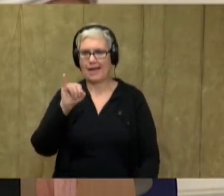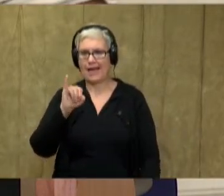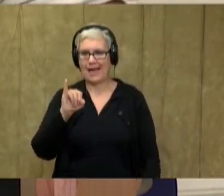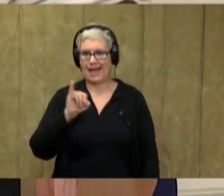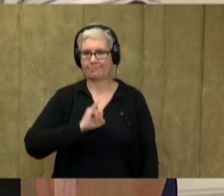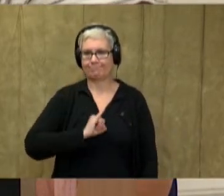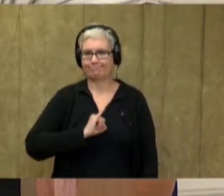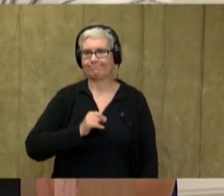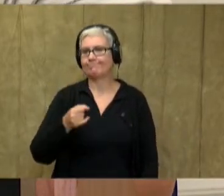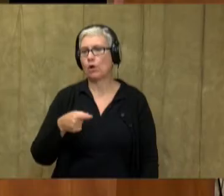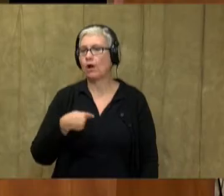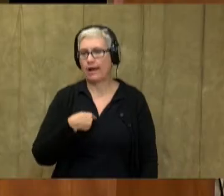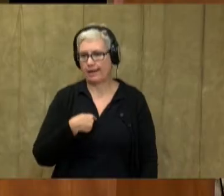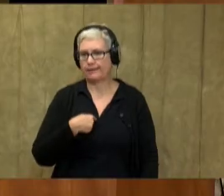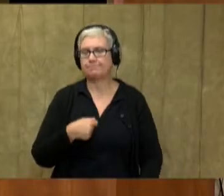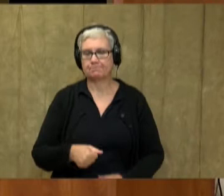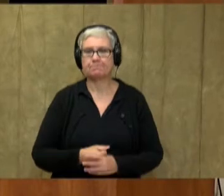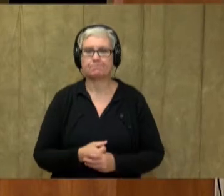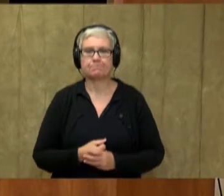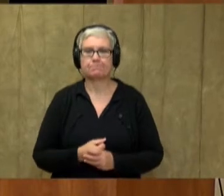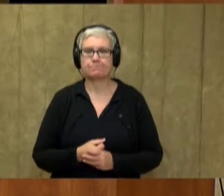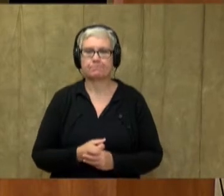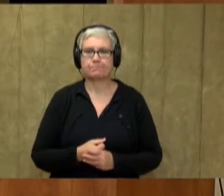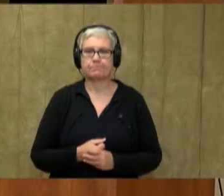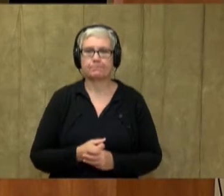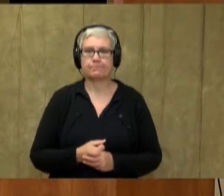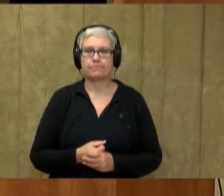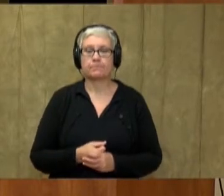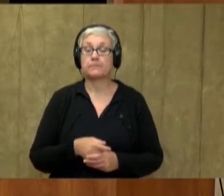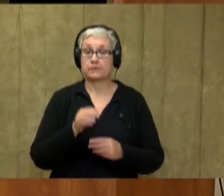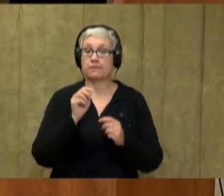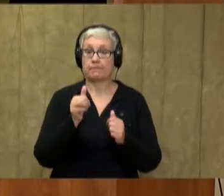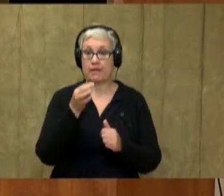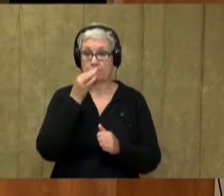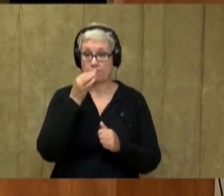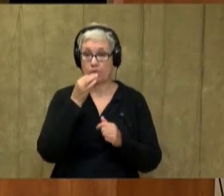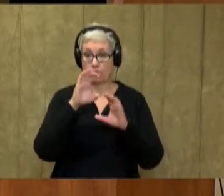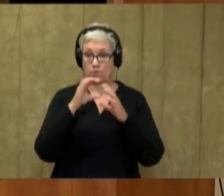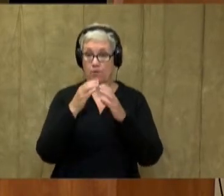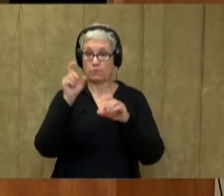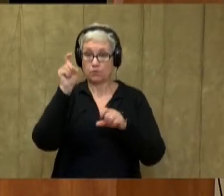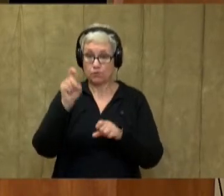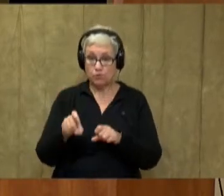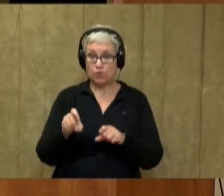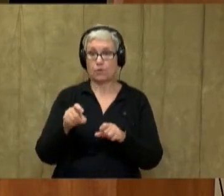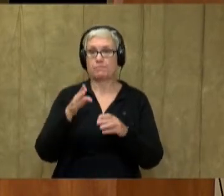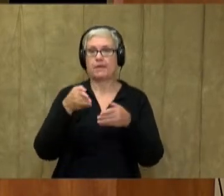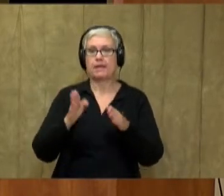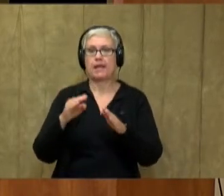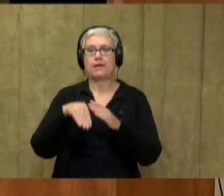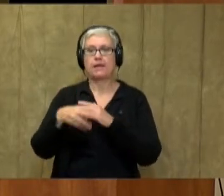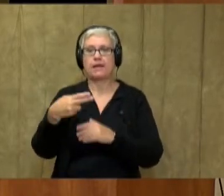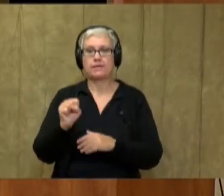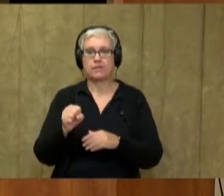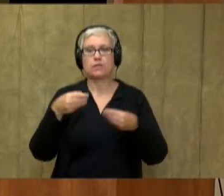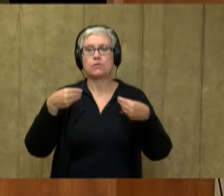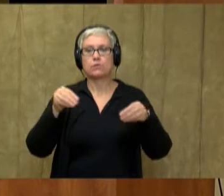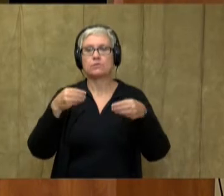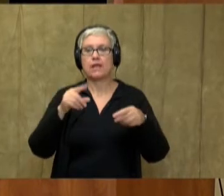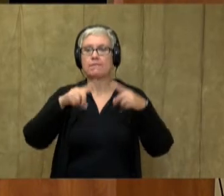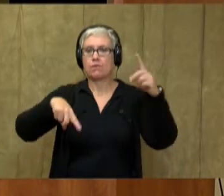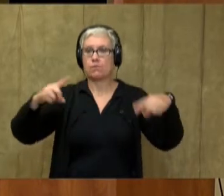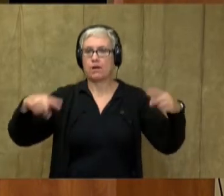this. Fast food franchises should be allowed in high schools to sell a variety of foods as an alternative